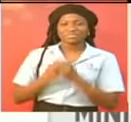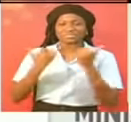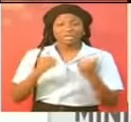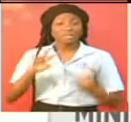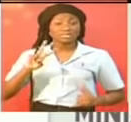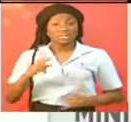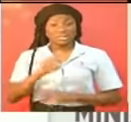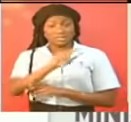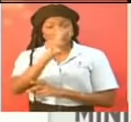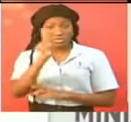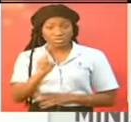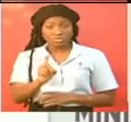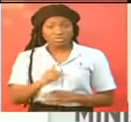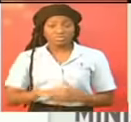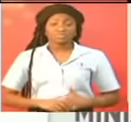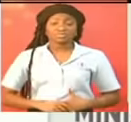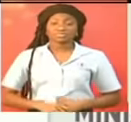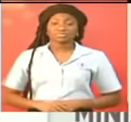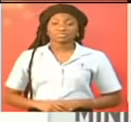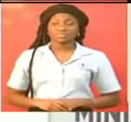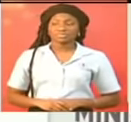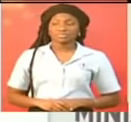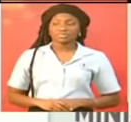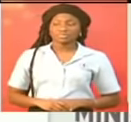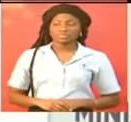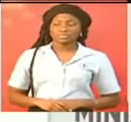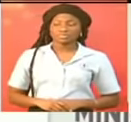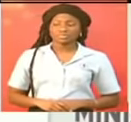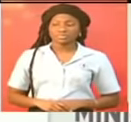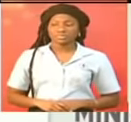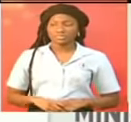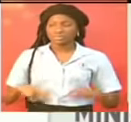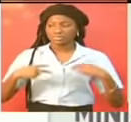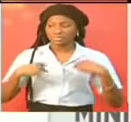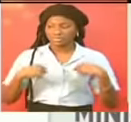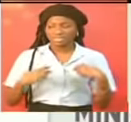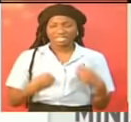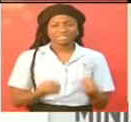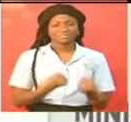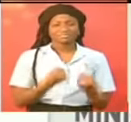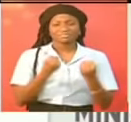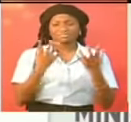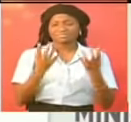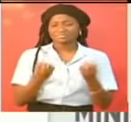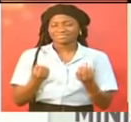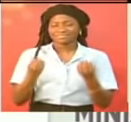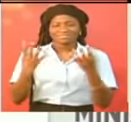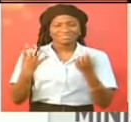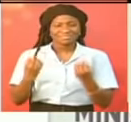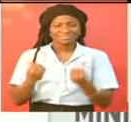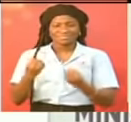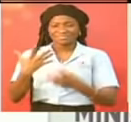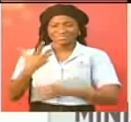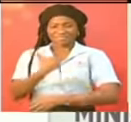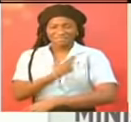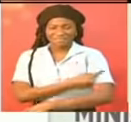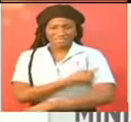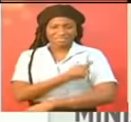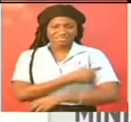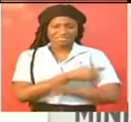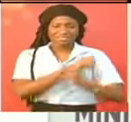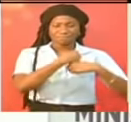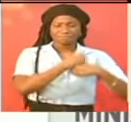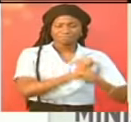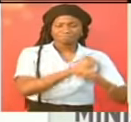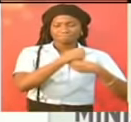just not to confuse matters, there are hundreds of vaccines in development and different stages of